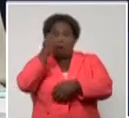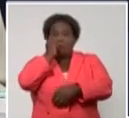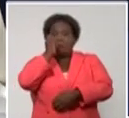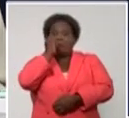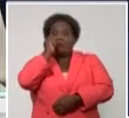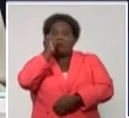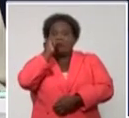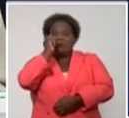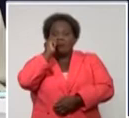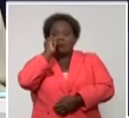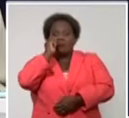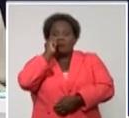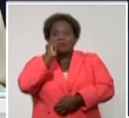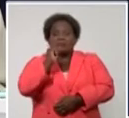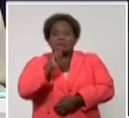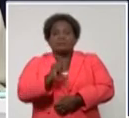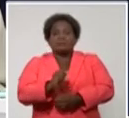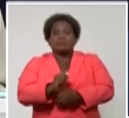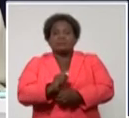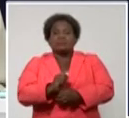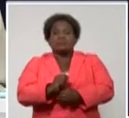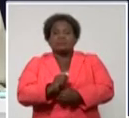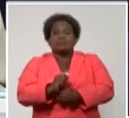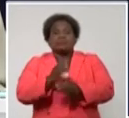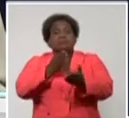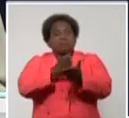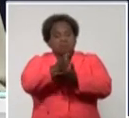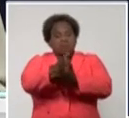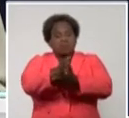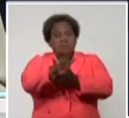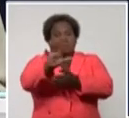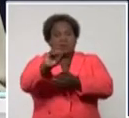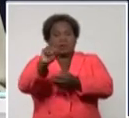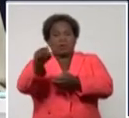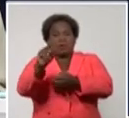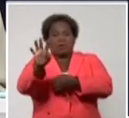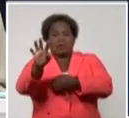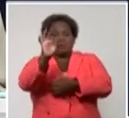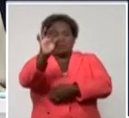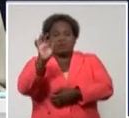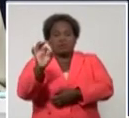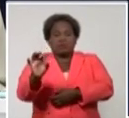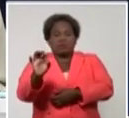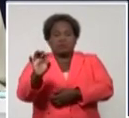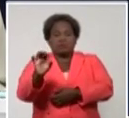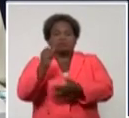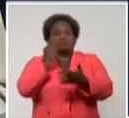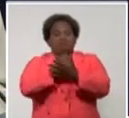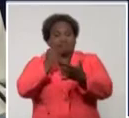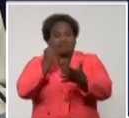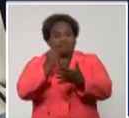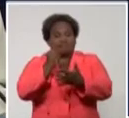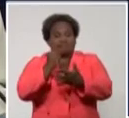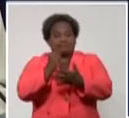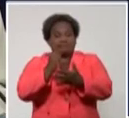individuals under the age of 20 have recovered without complications and been discharged from hospital,